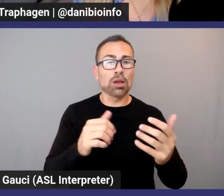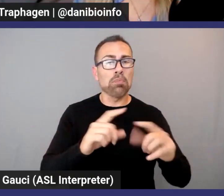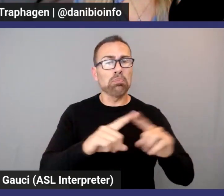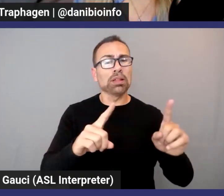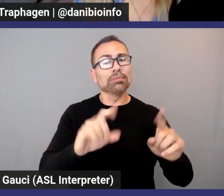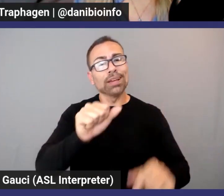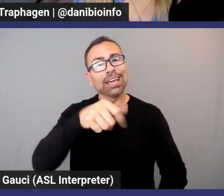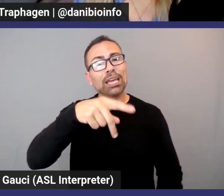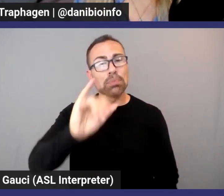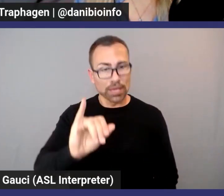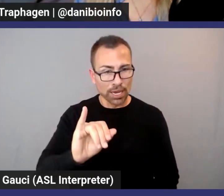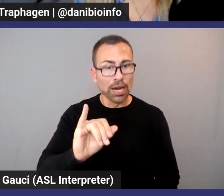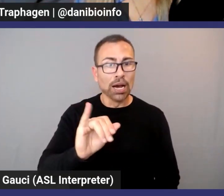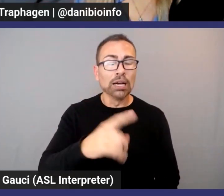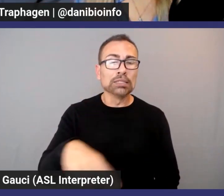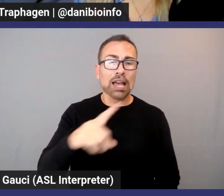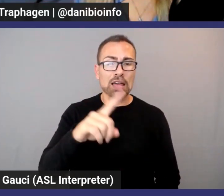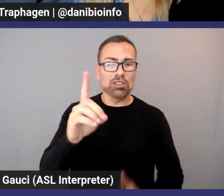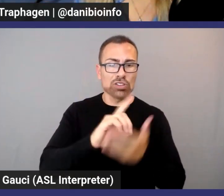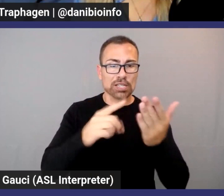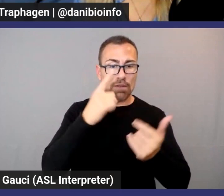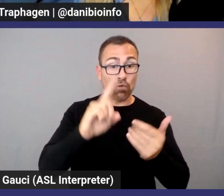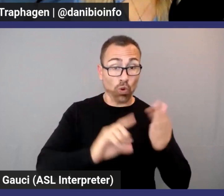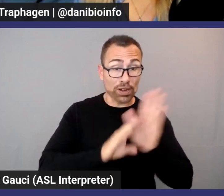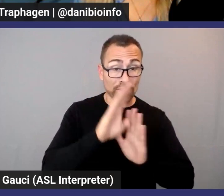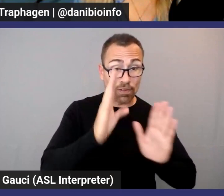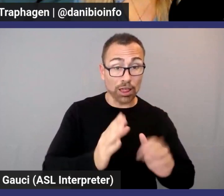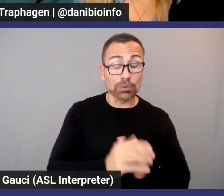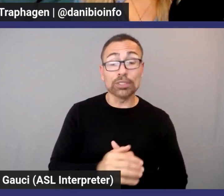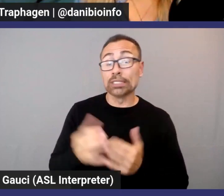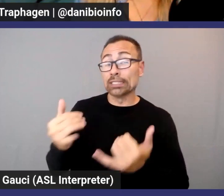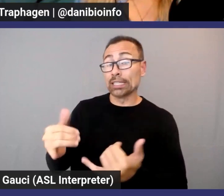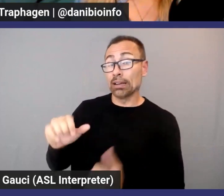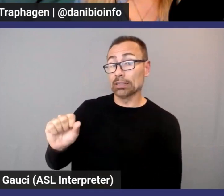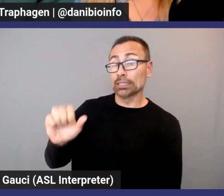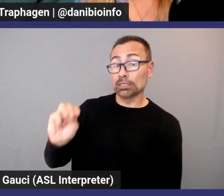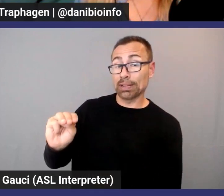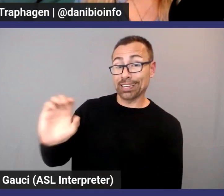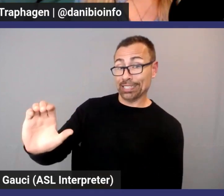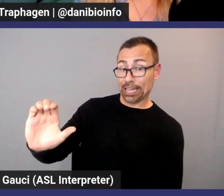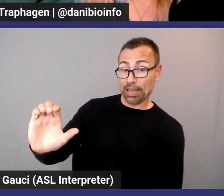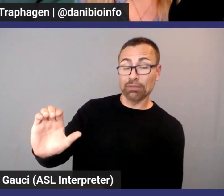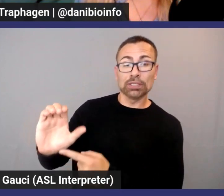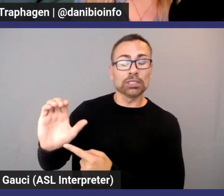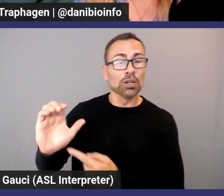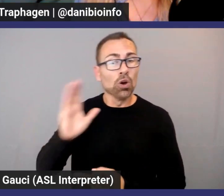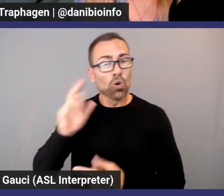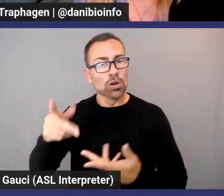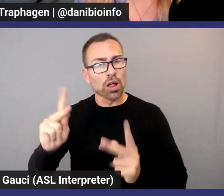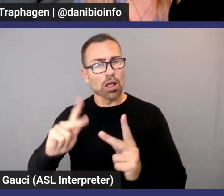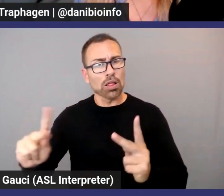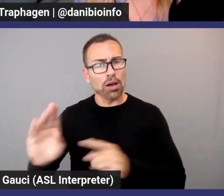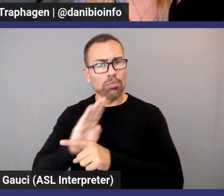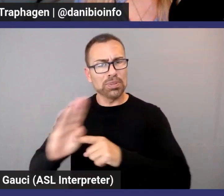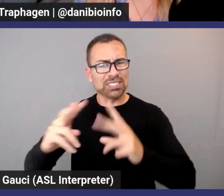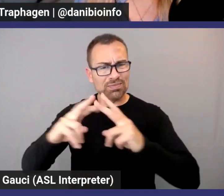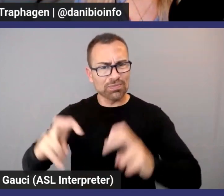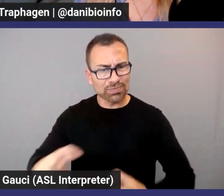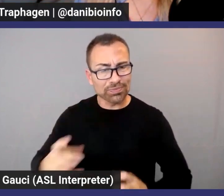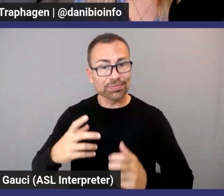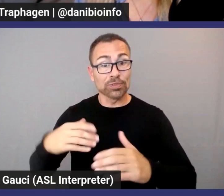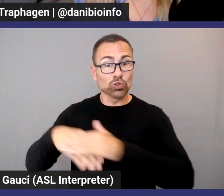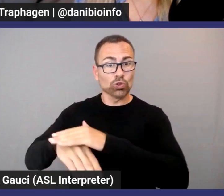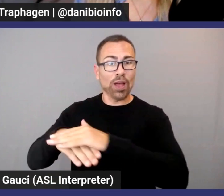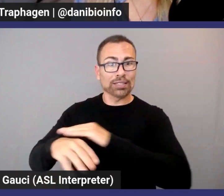APIs, right? Mainly designed for developers. SageMaker Canvas now allows business analysts, right, to access these